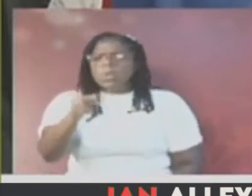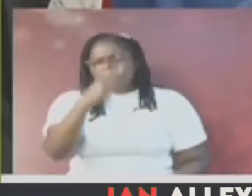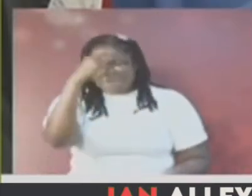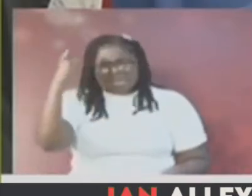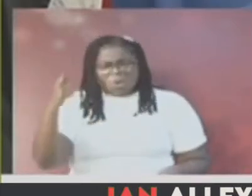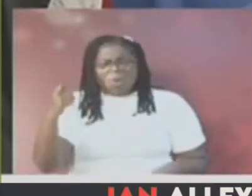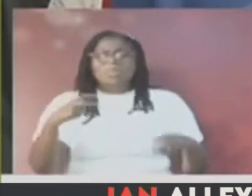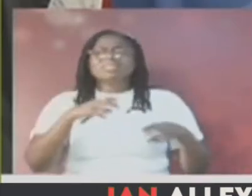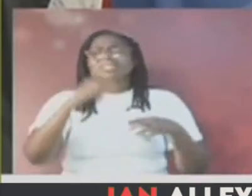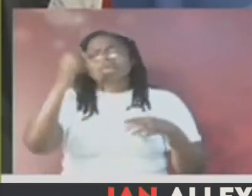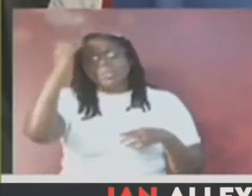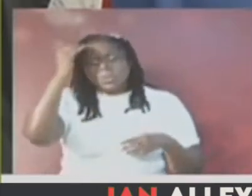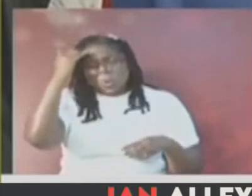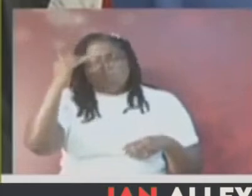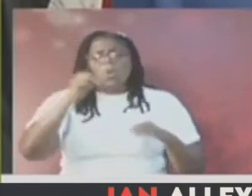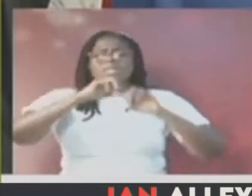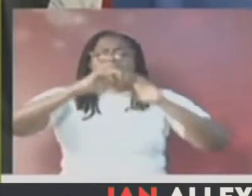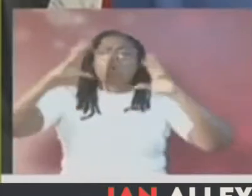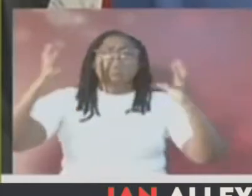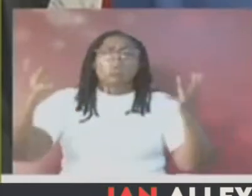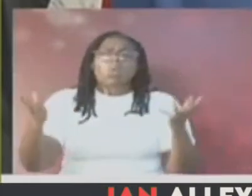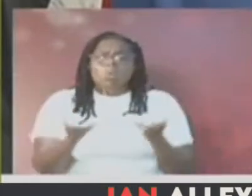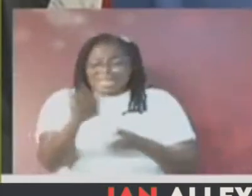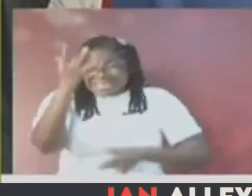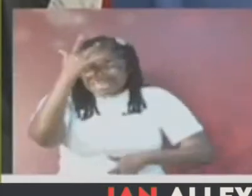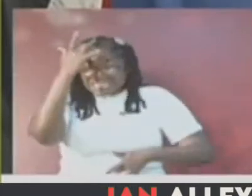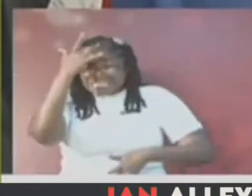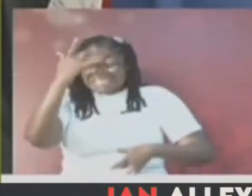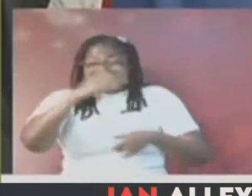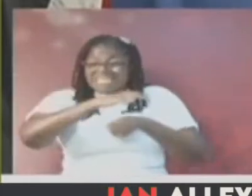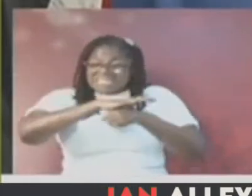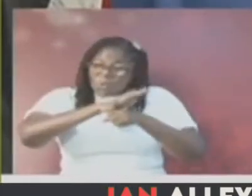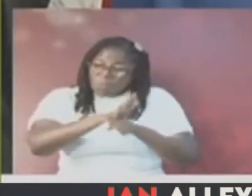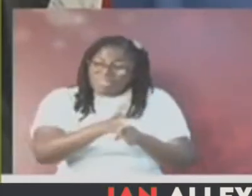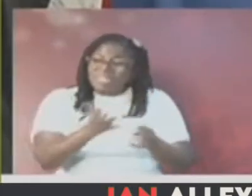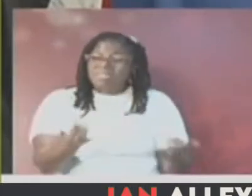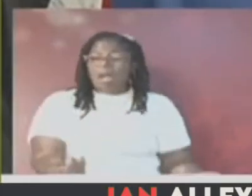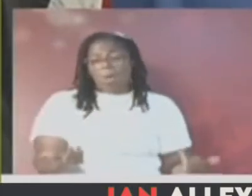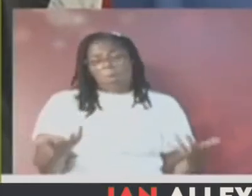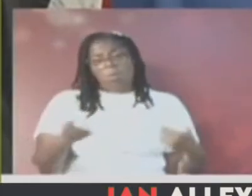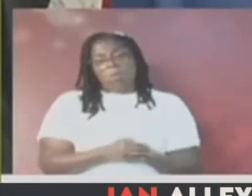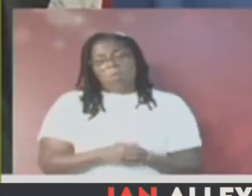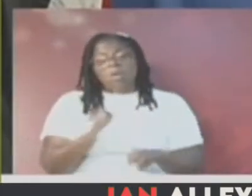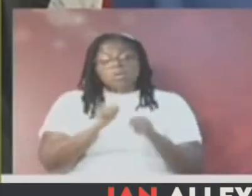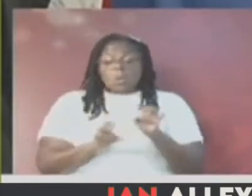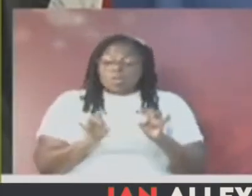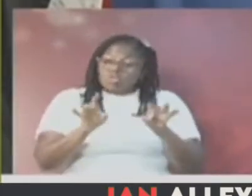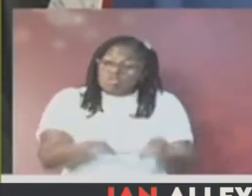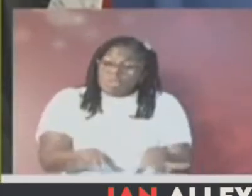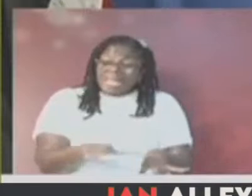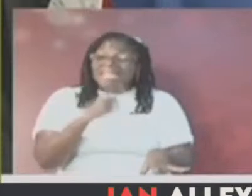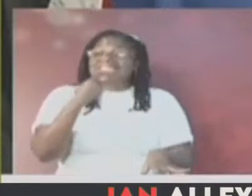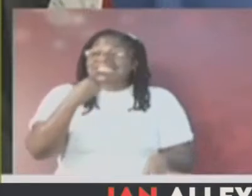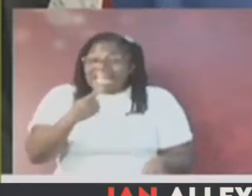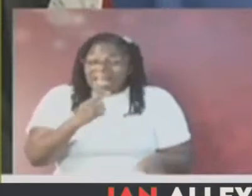And maybe might very well be that I am overly nervous about this